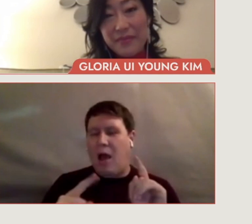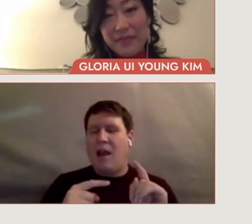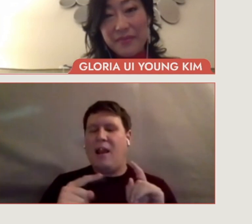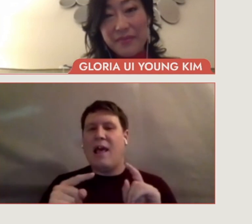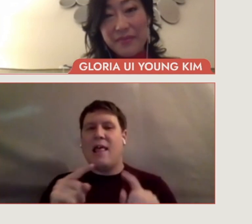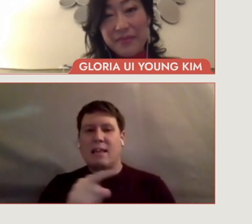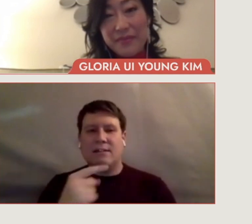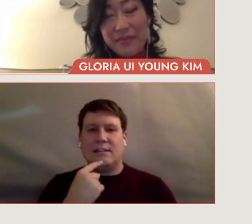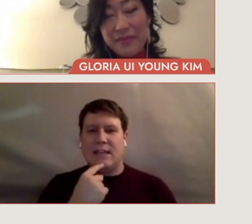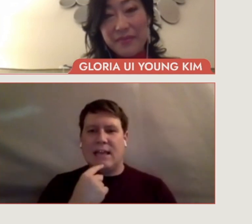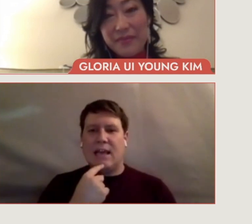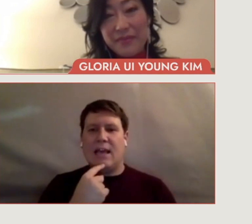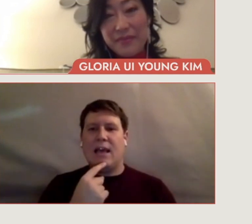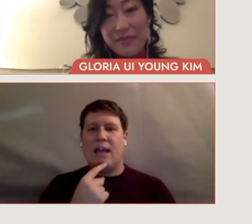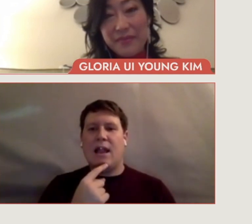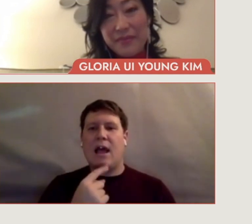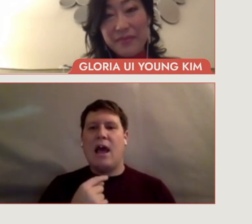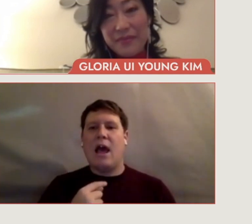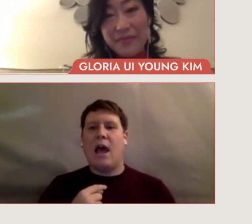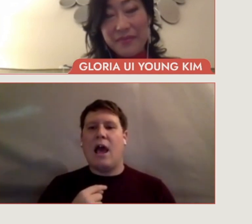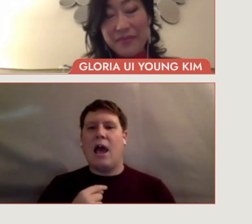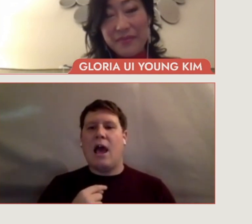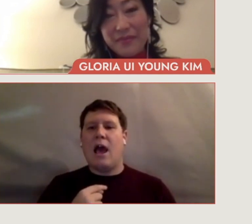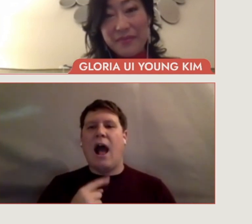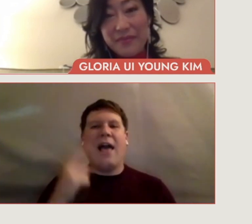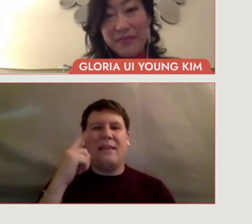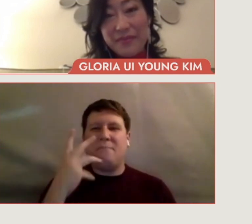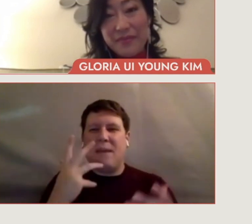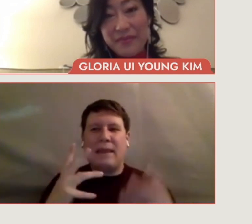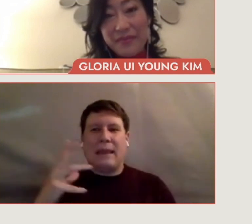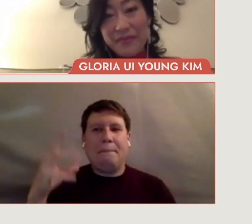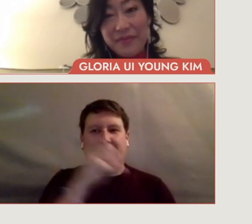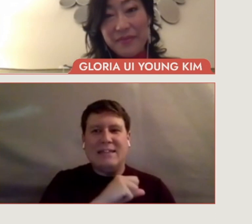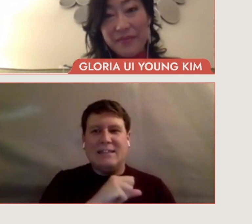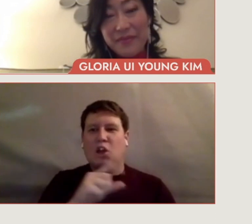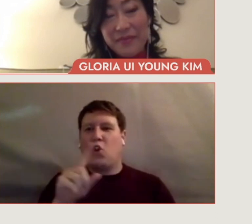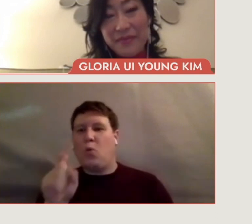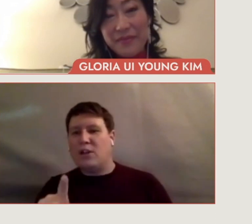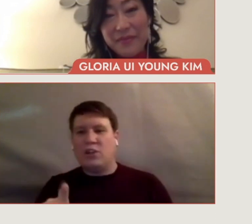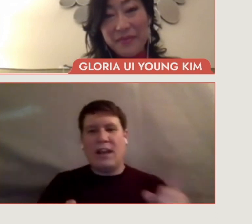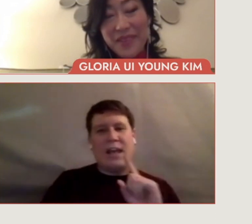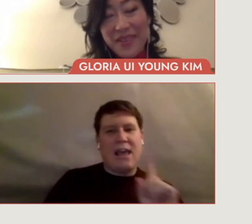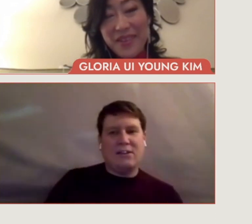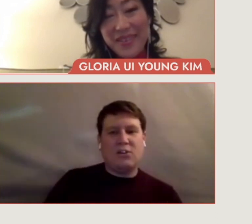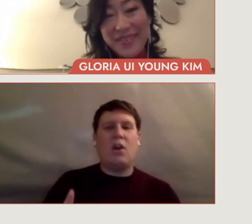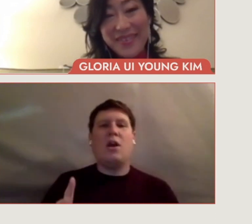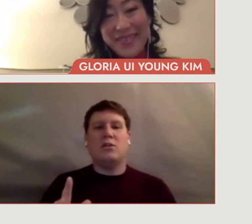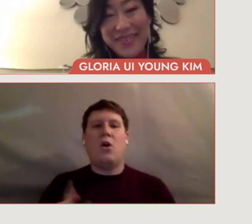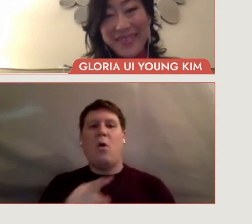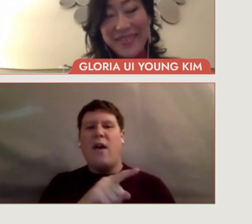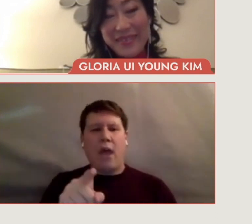So I think they missed a lot of the Q&A before, but they're just saying congratulations on the beautiful film and wonderful Oh,